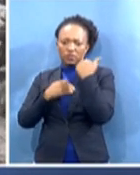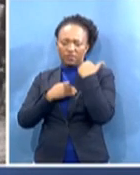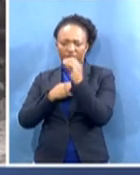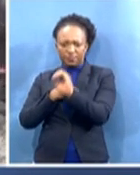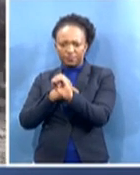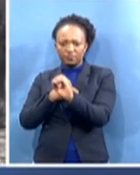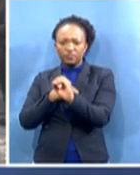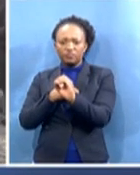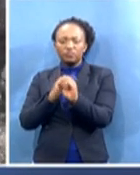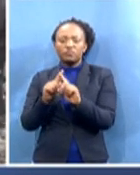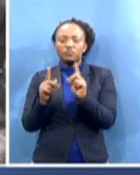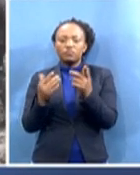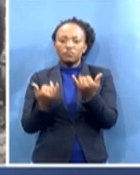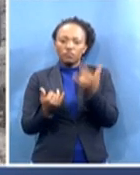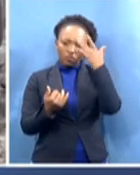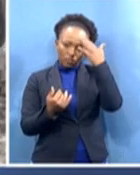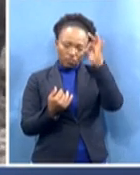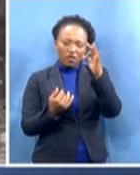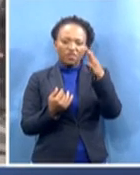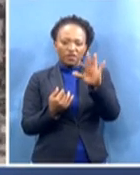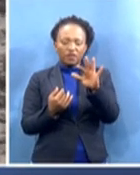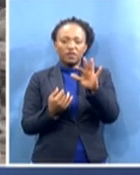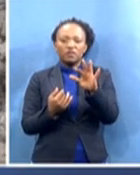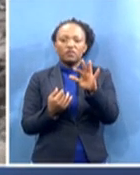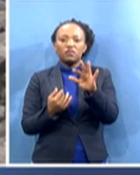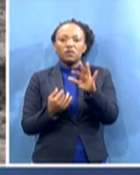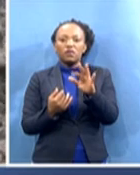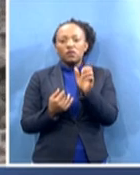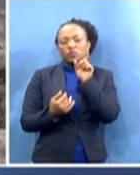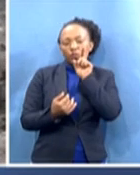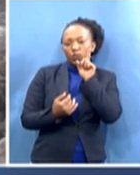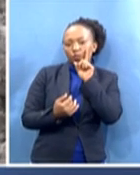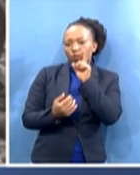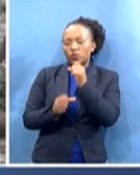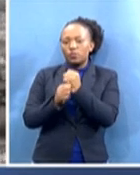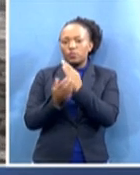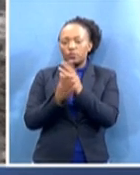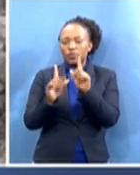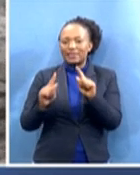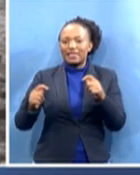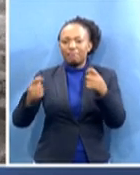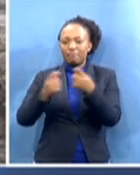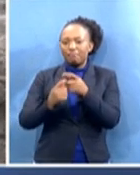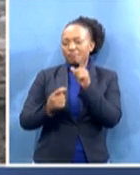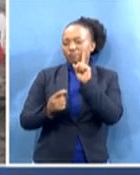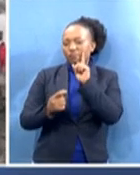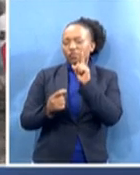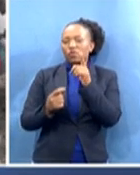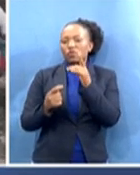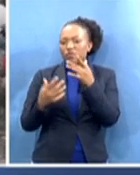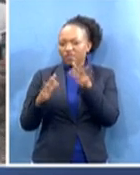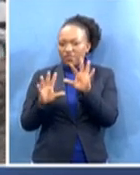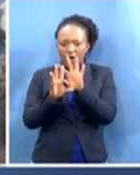a delegation to see with the team on the place, with MONUSCO, with all NGOs, the way we